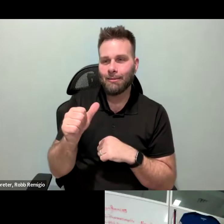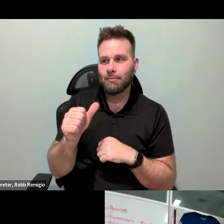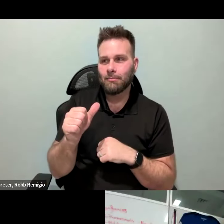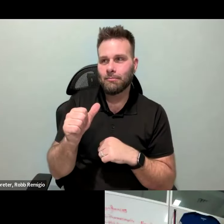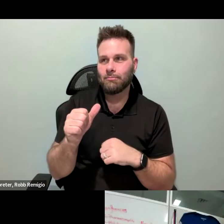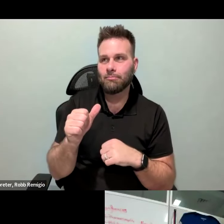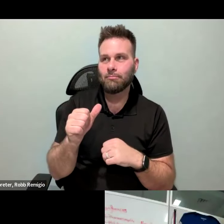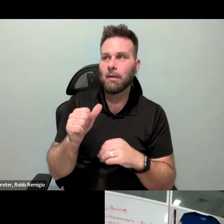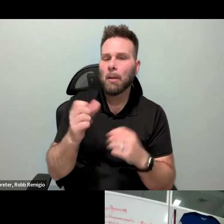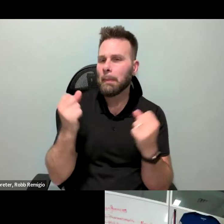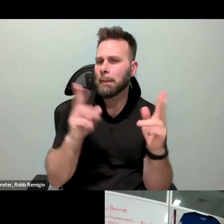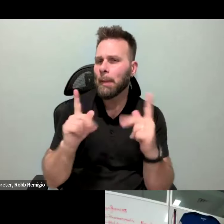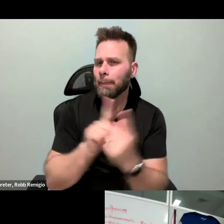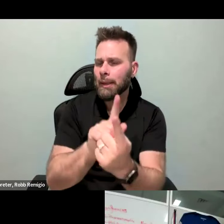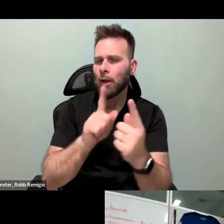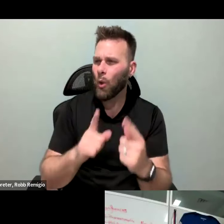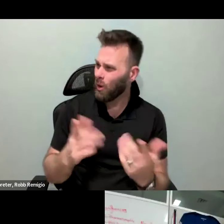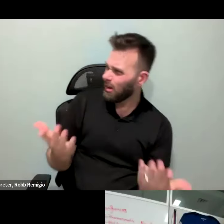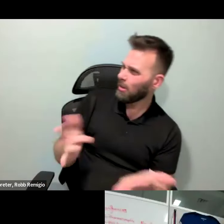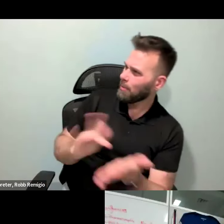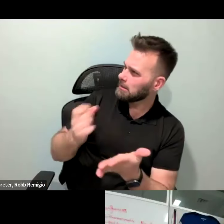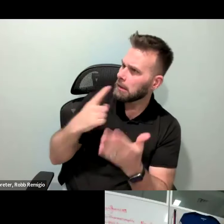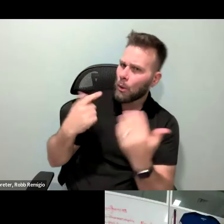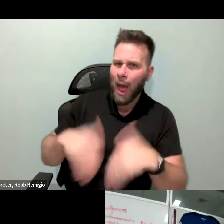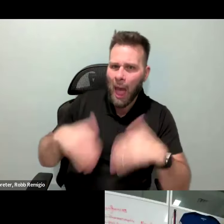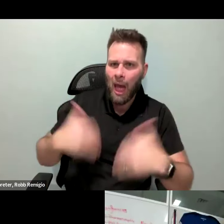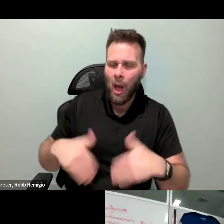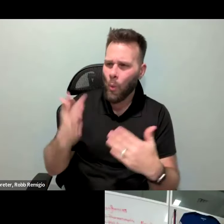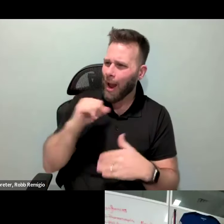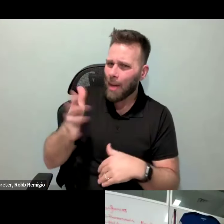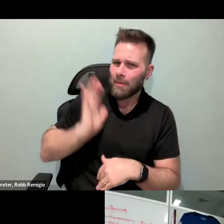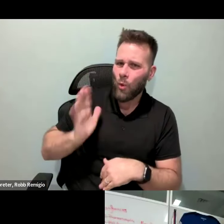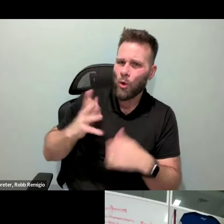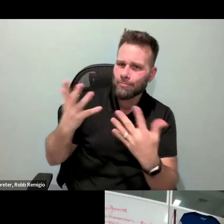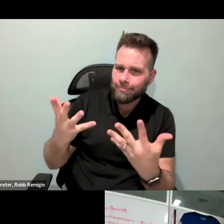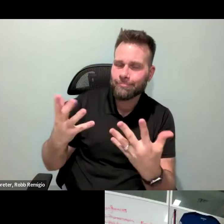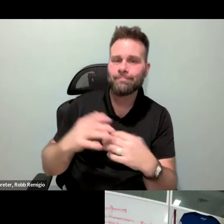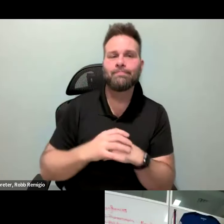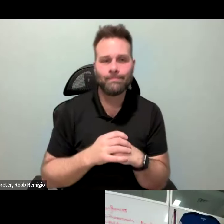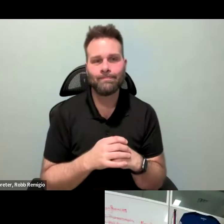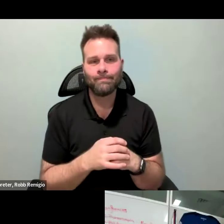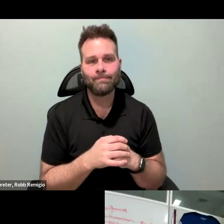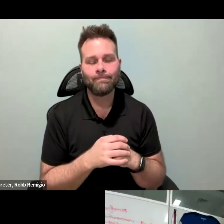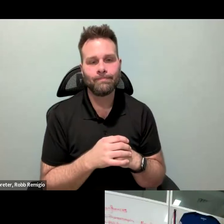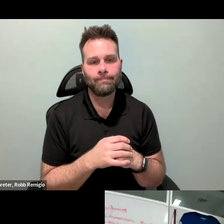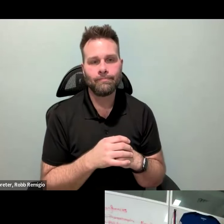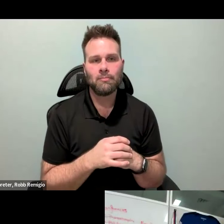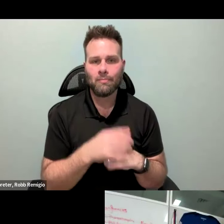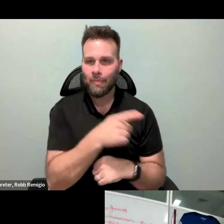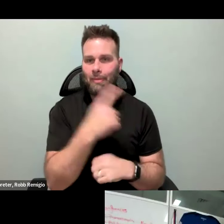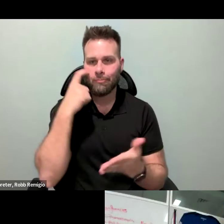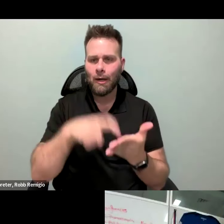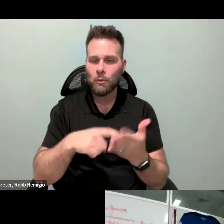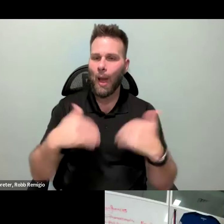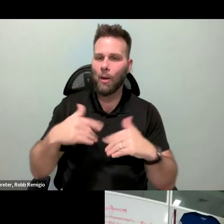this medication earlier? Because they're recognizing the positive benefits too. But again, Thank you. In